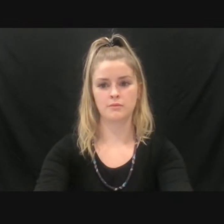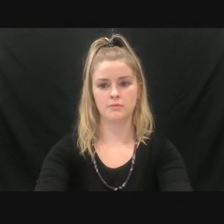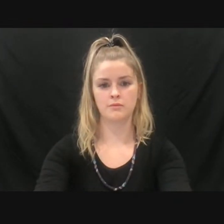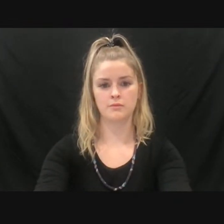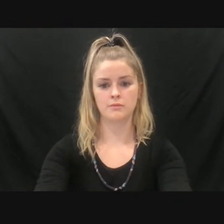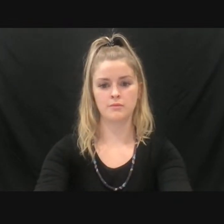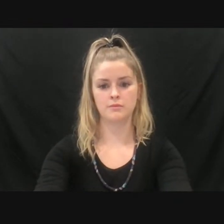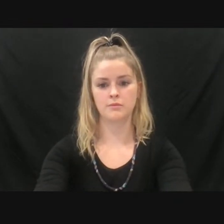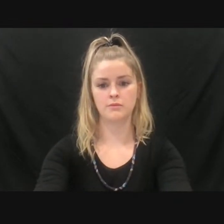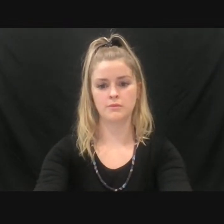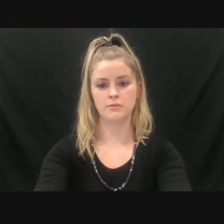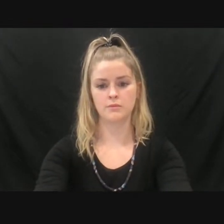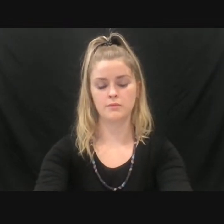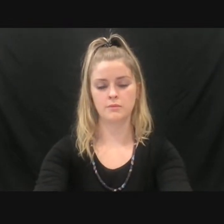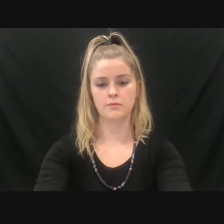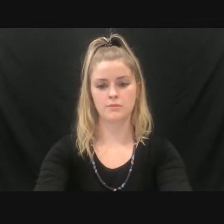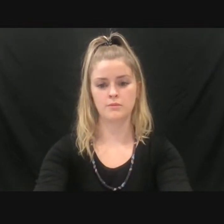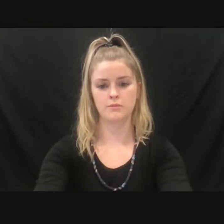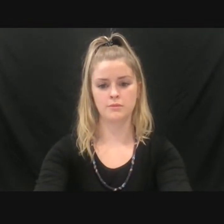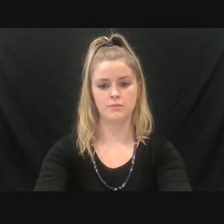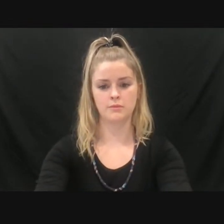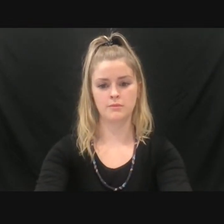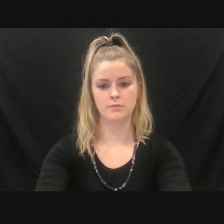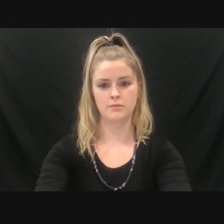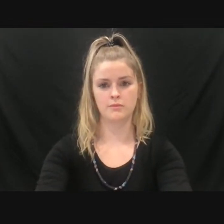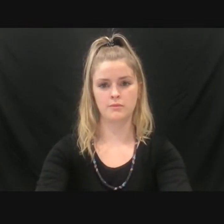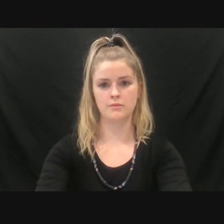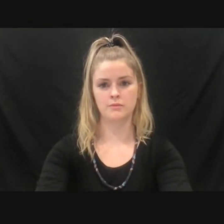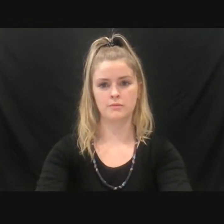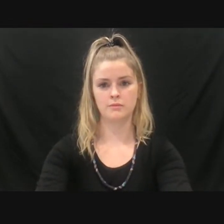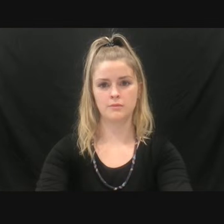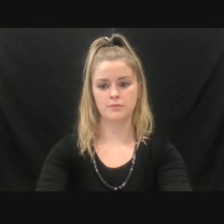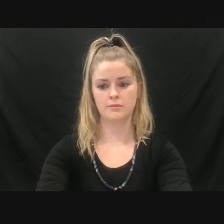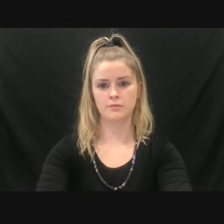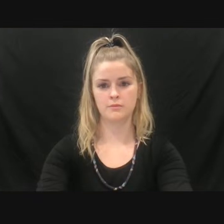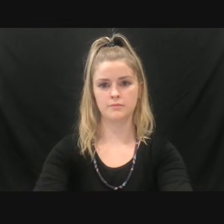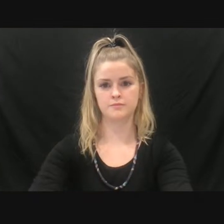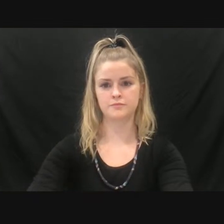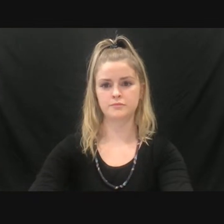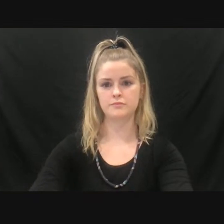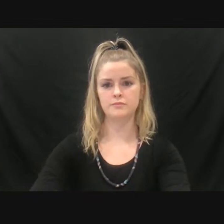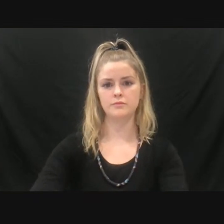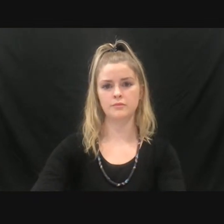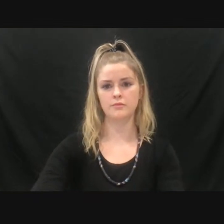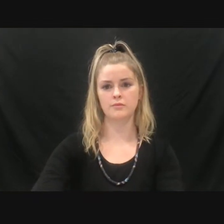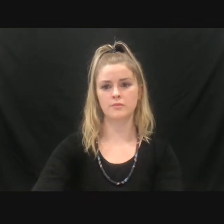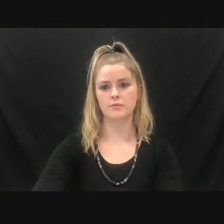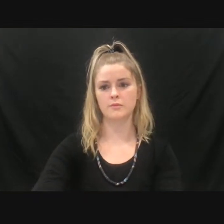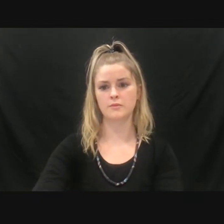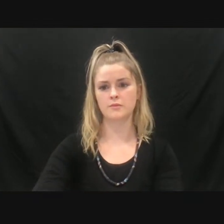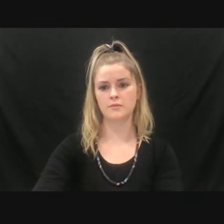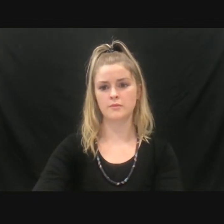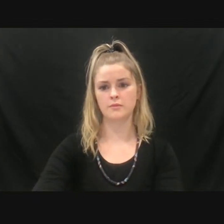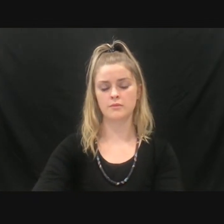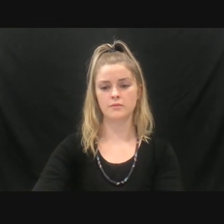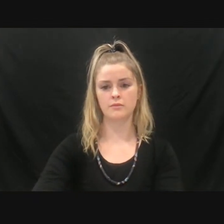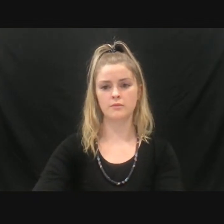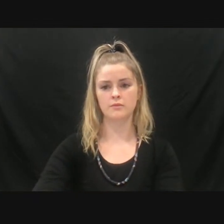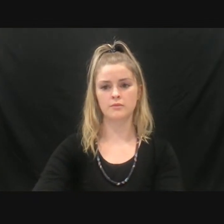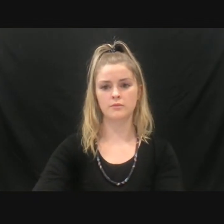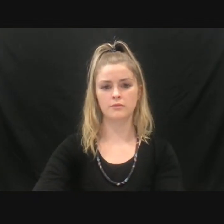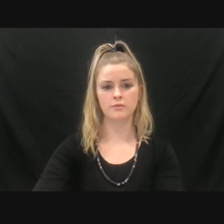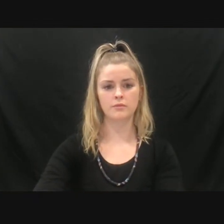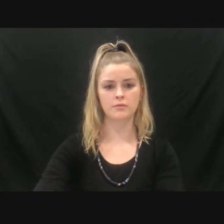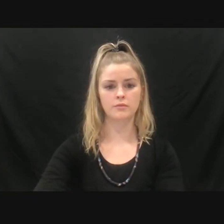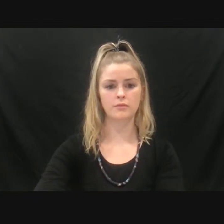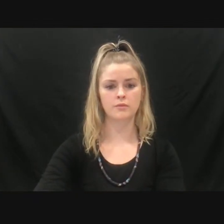out, and the indigenous people were either driven totally out of Maryland or pushed